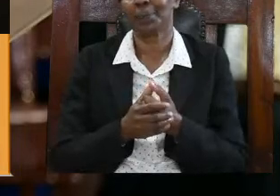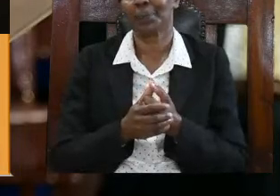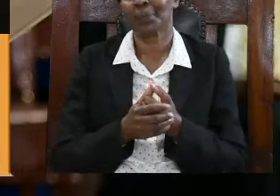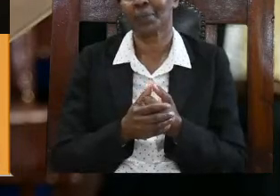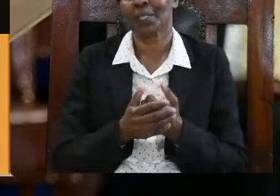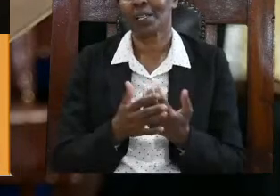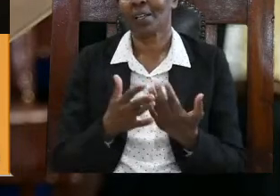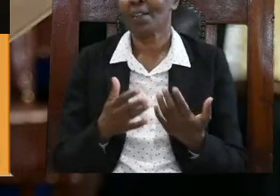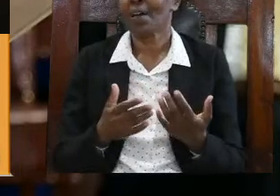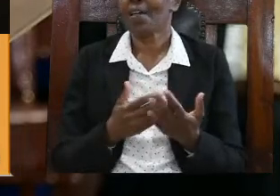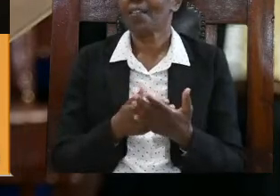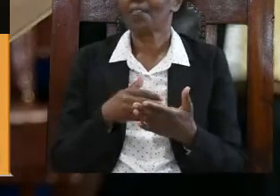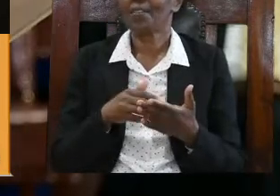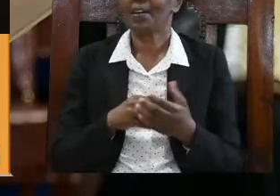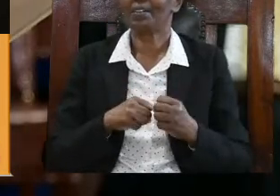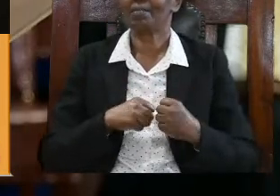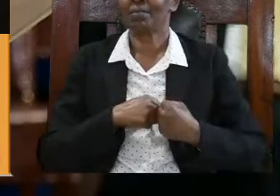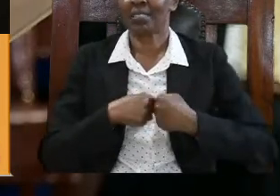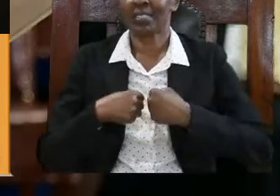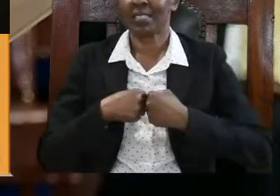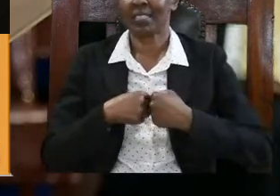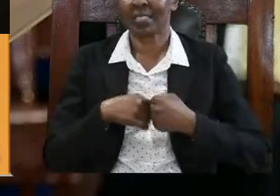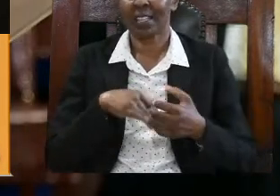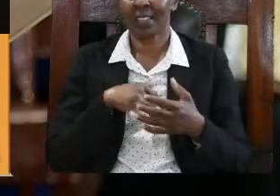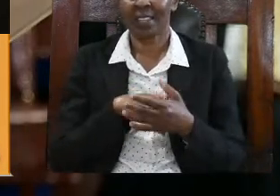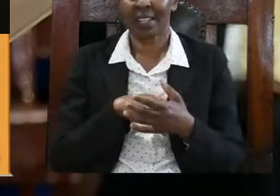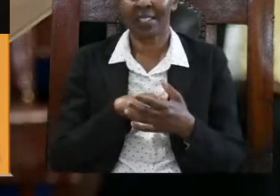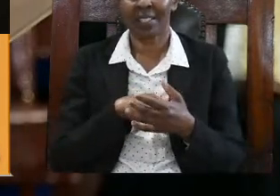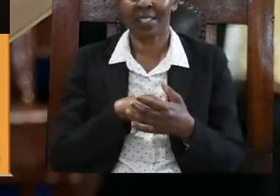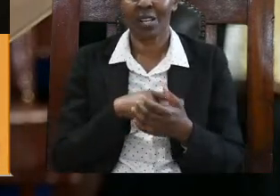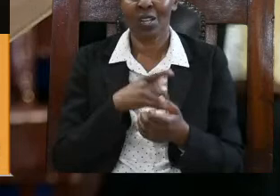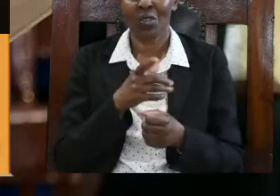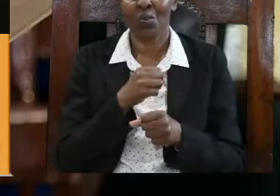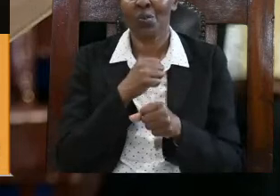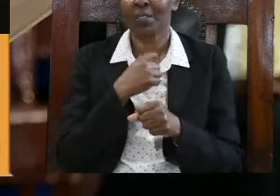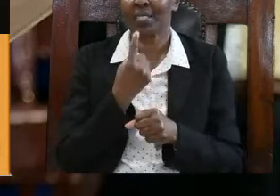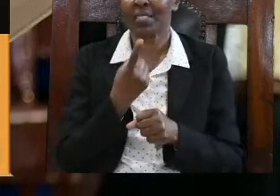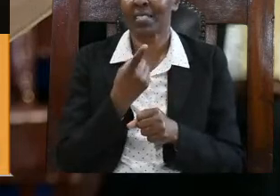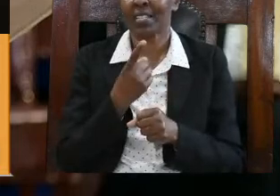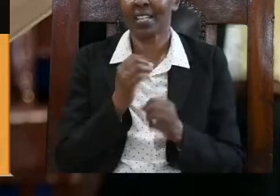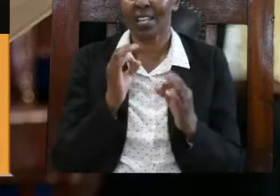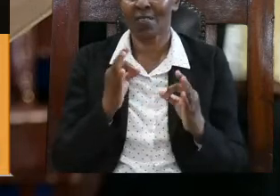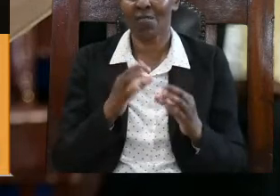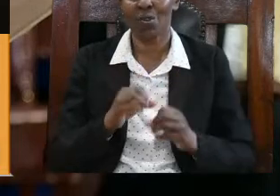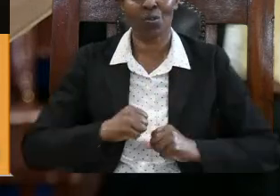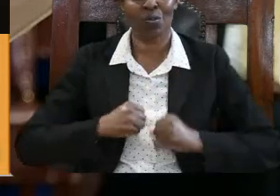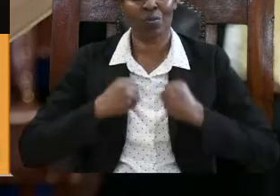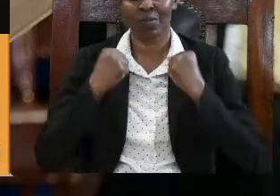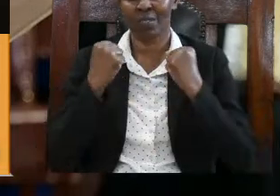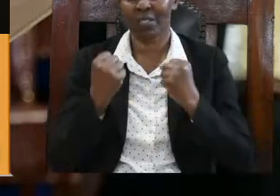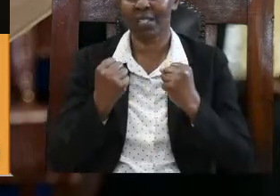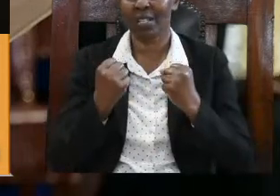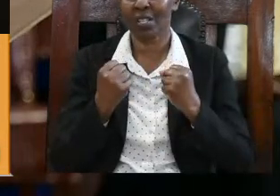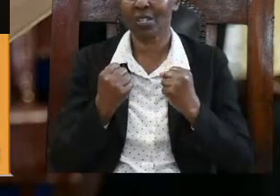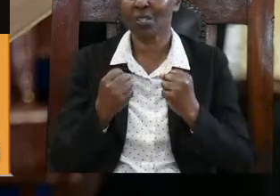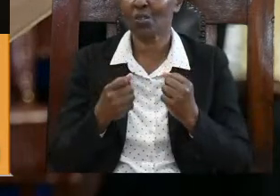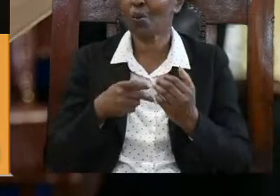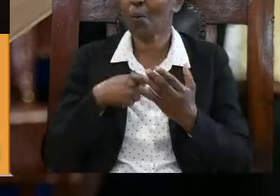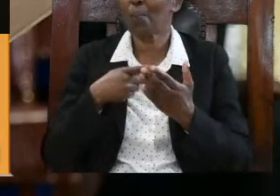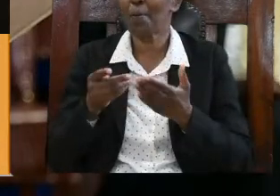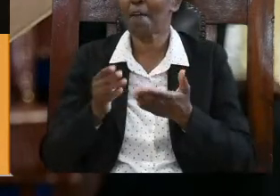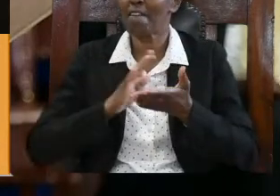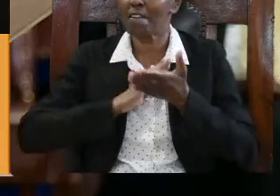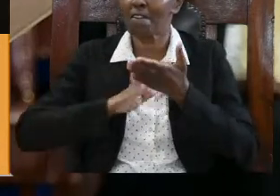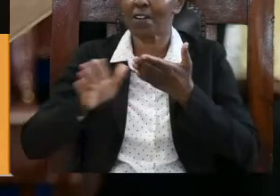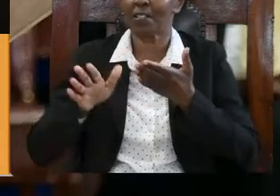These are the persecutions or hardships that you say, if I was strong, I might turn back the persecution so quickly,